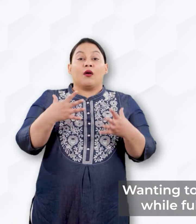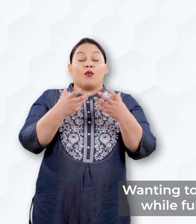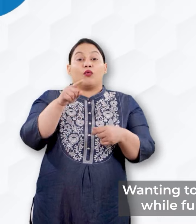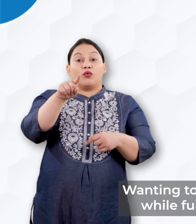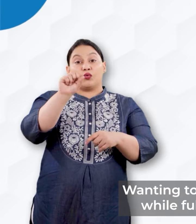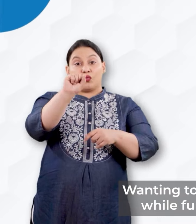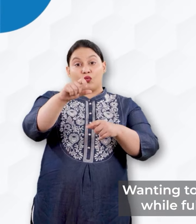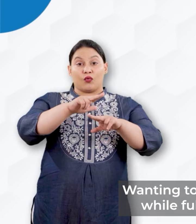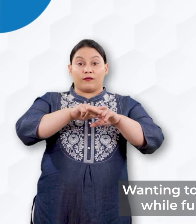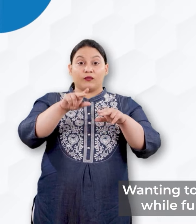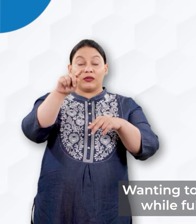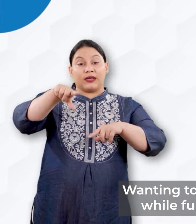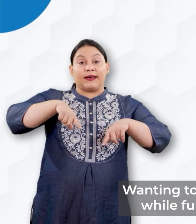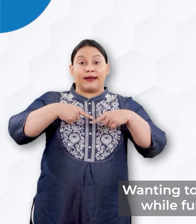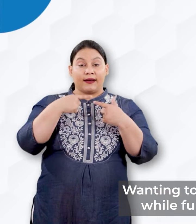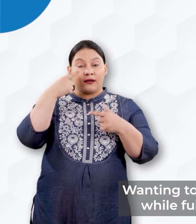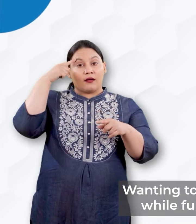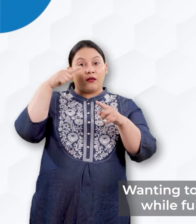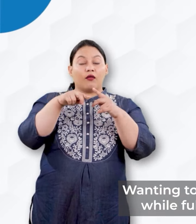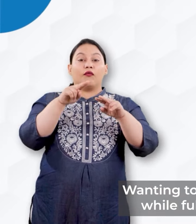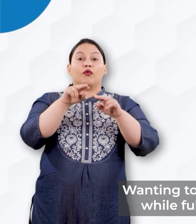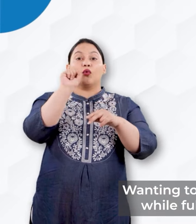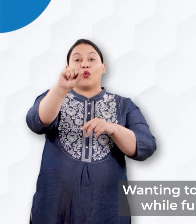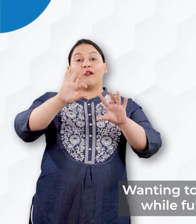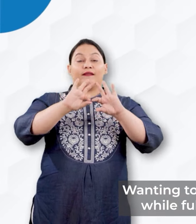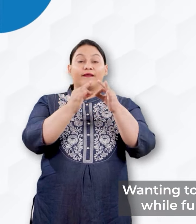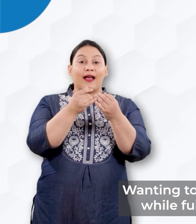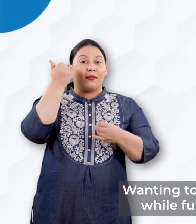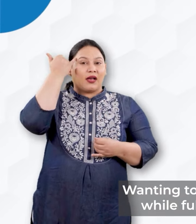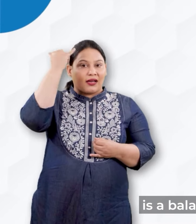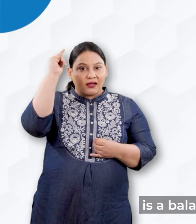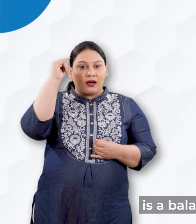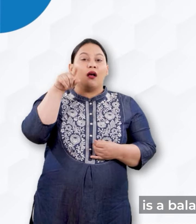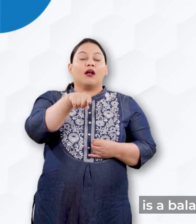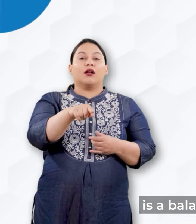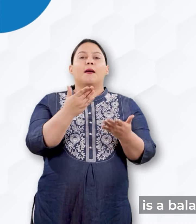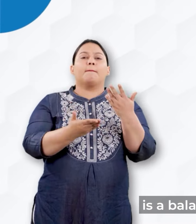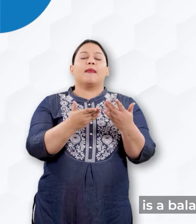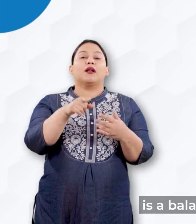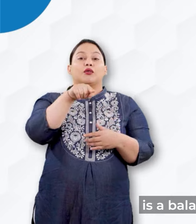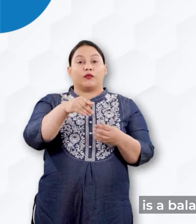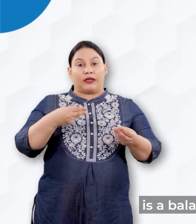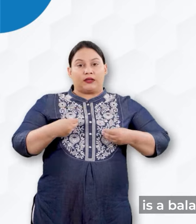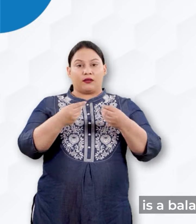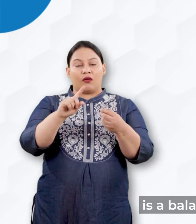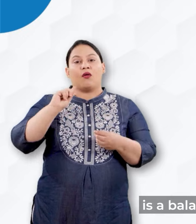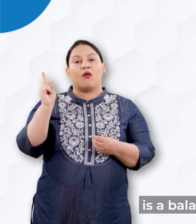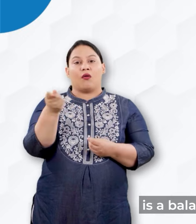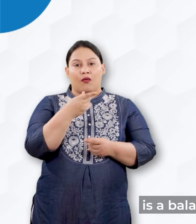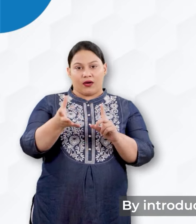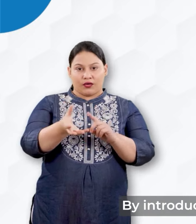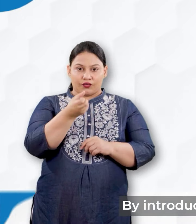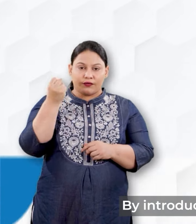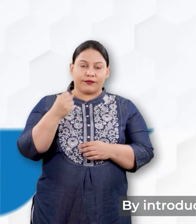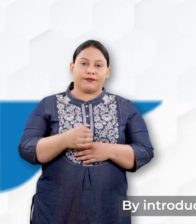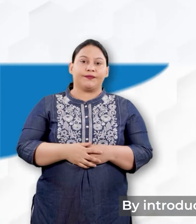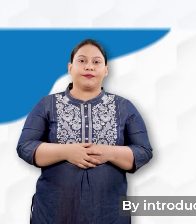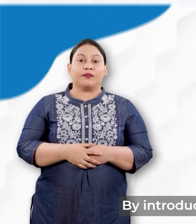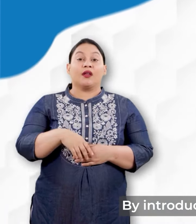Wanting to fulfill your personal ambitions while fulfilling your family's dreams is a balance we all strive to achieve.